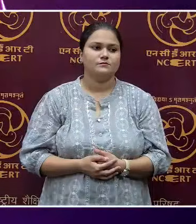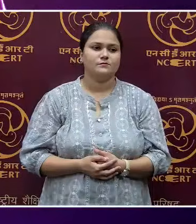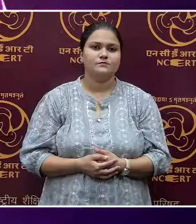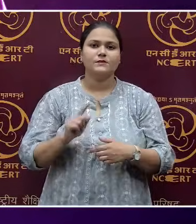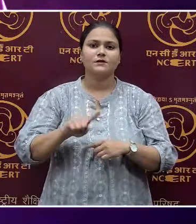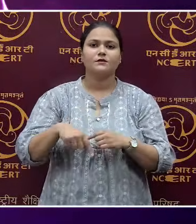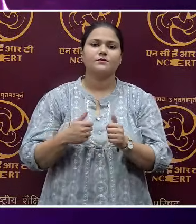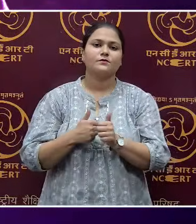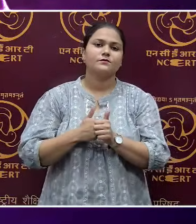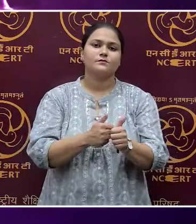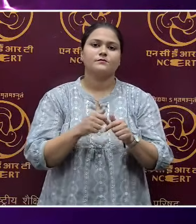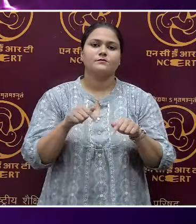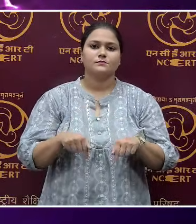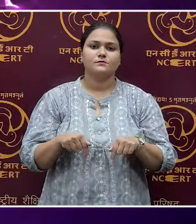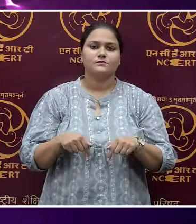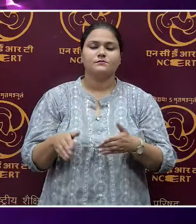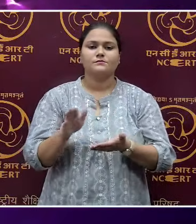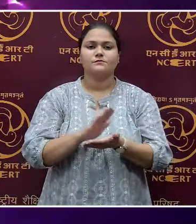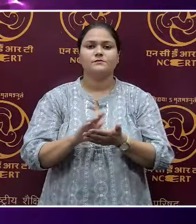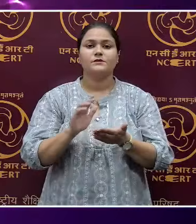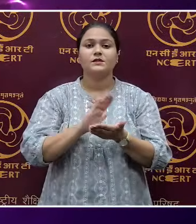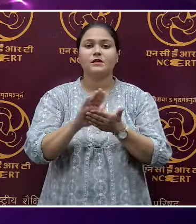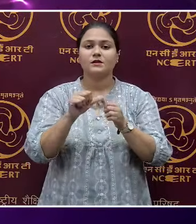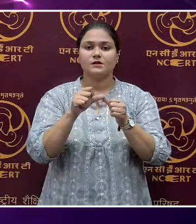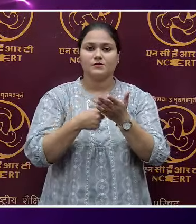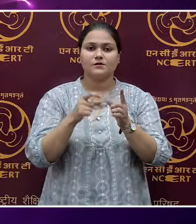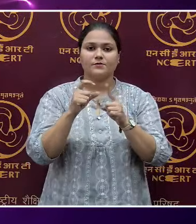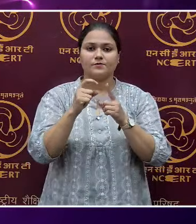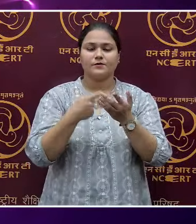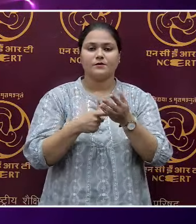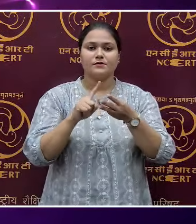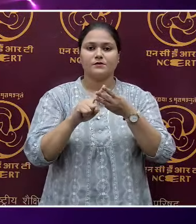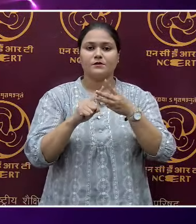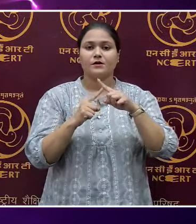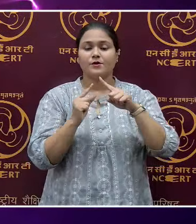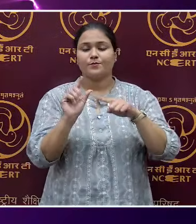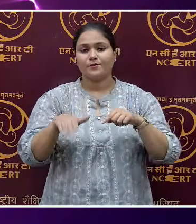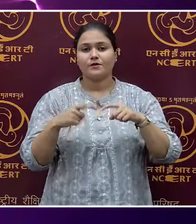will follow. With this, it's a wrap. This is me, Harpreet Kaur, signing off, and